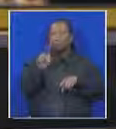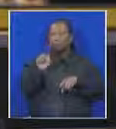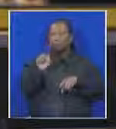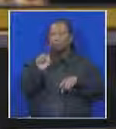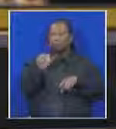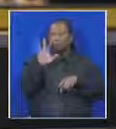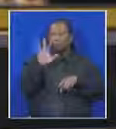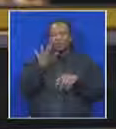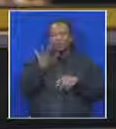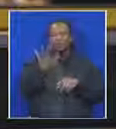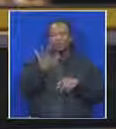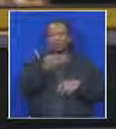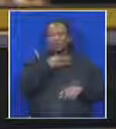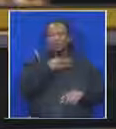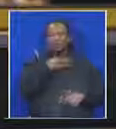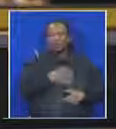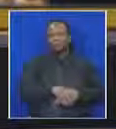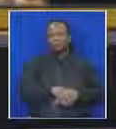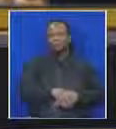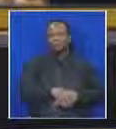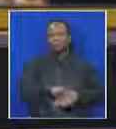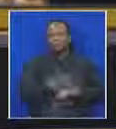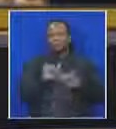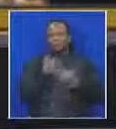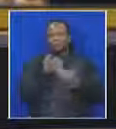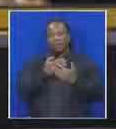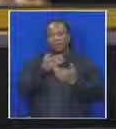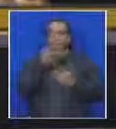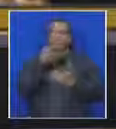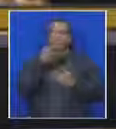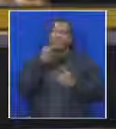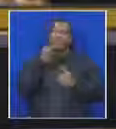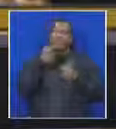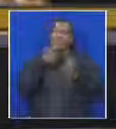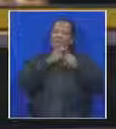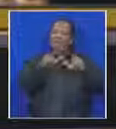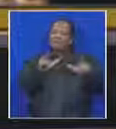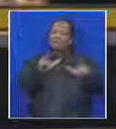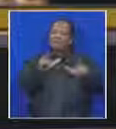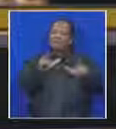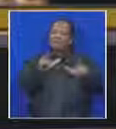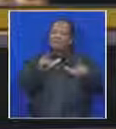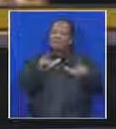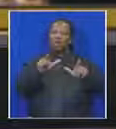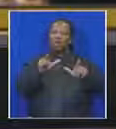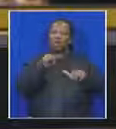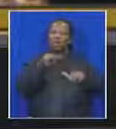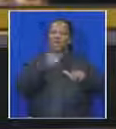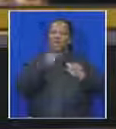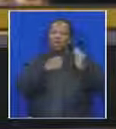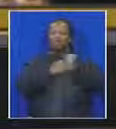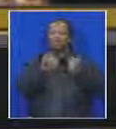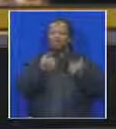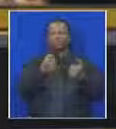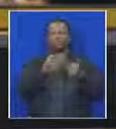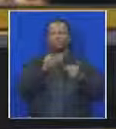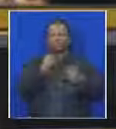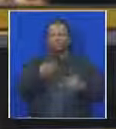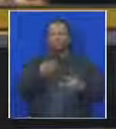about Abafunu Mamel. Can you ask them to stop rising on frivolous points of orders and allow us to conclude the debate?